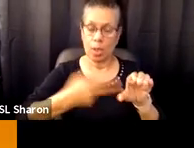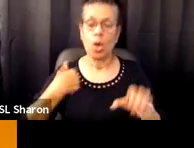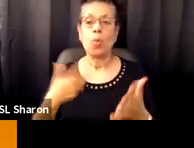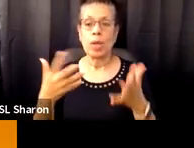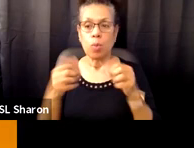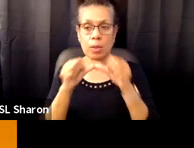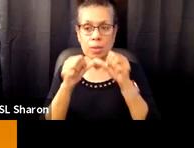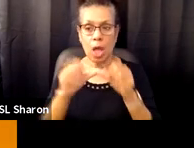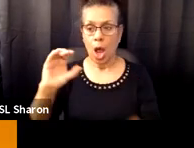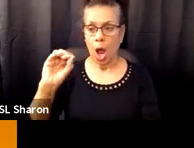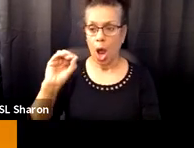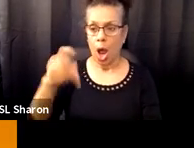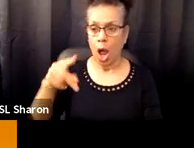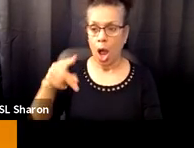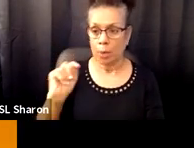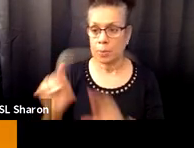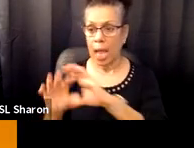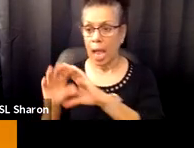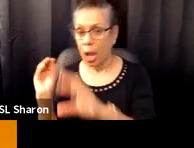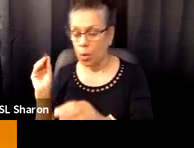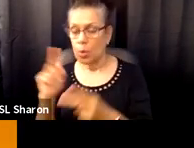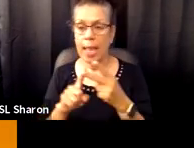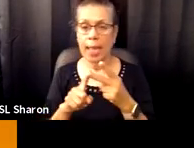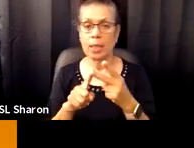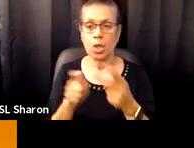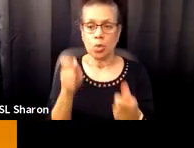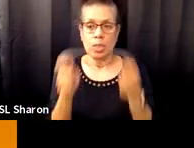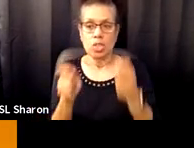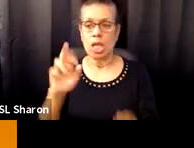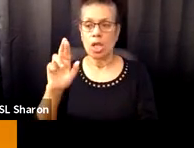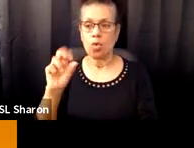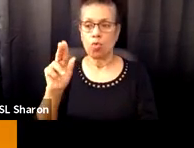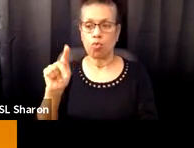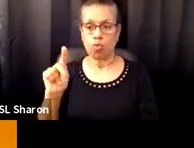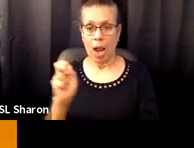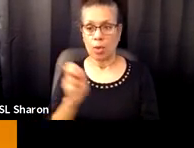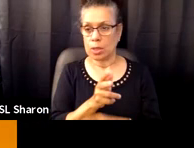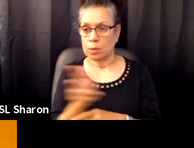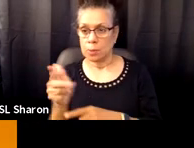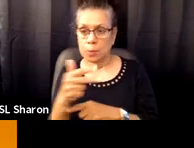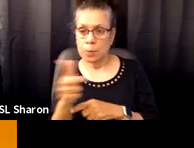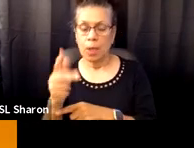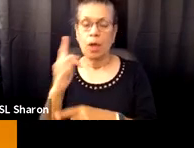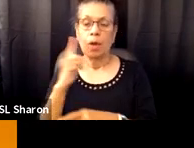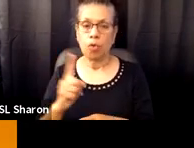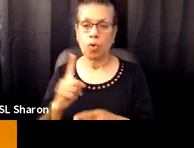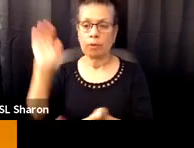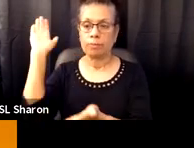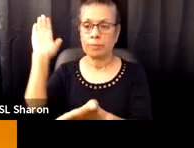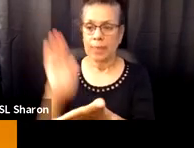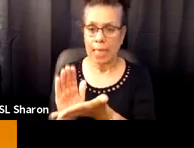opt-outs and consolidate routes where possible in order to minimize the impact of driver and monitor